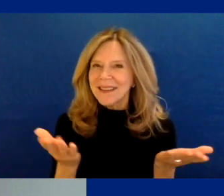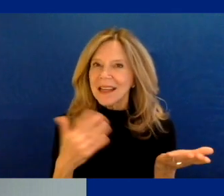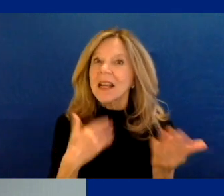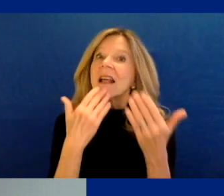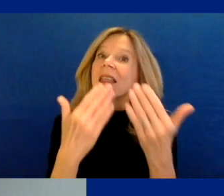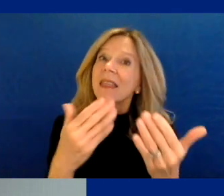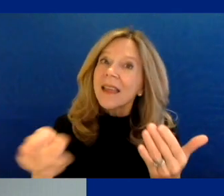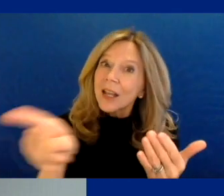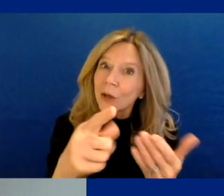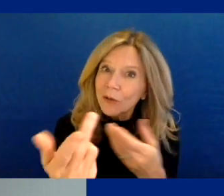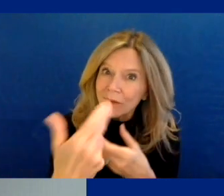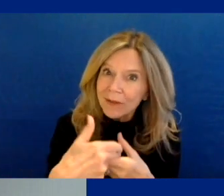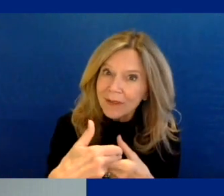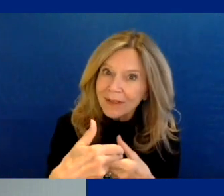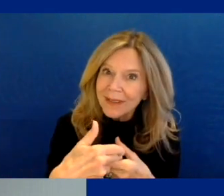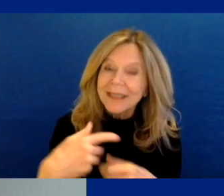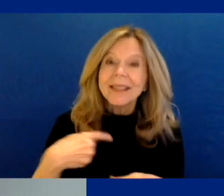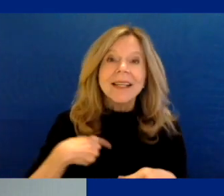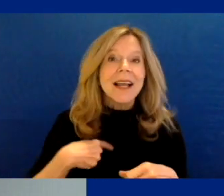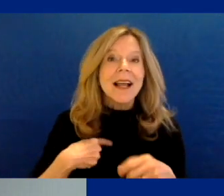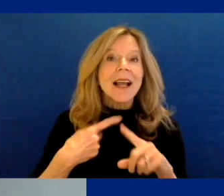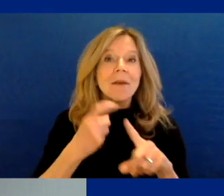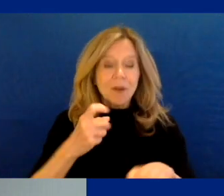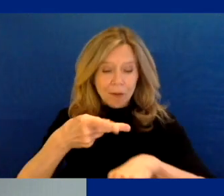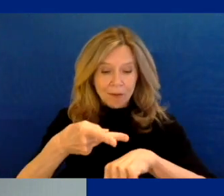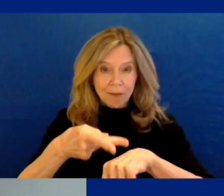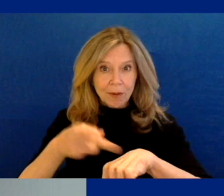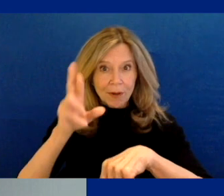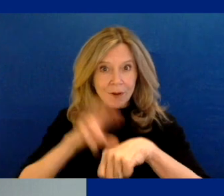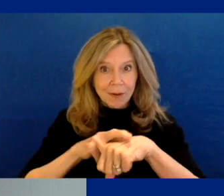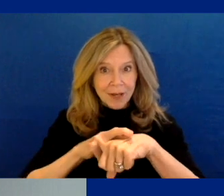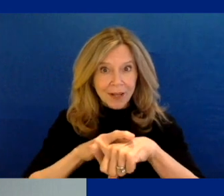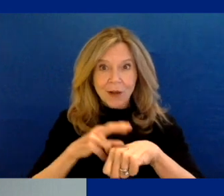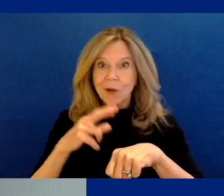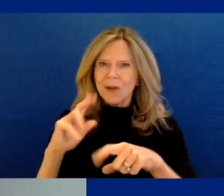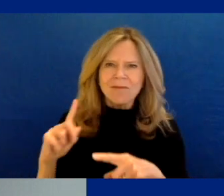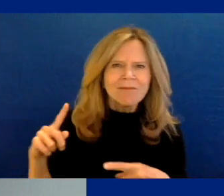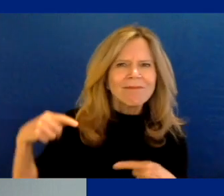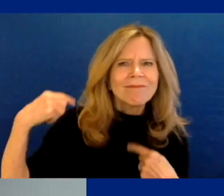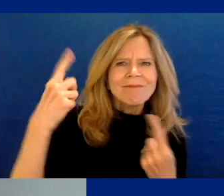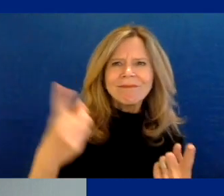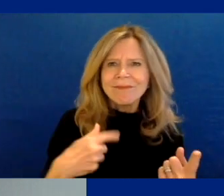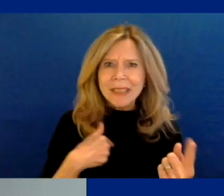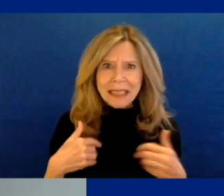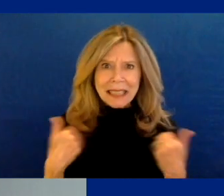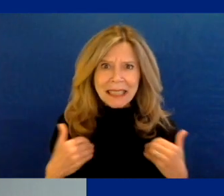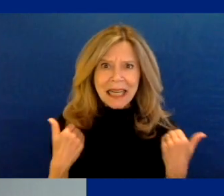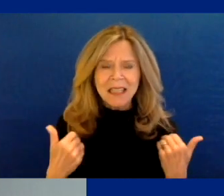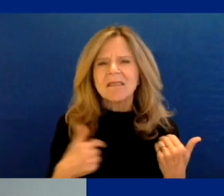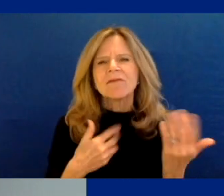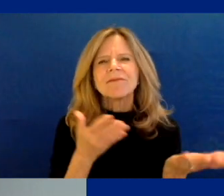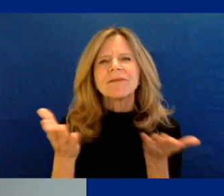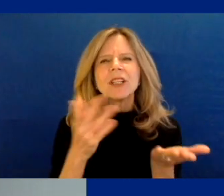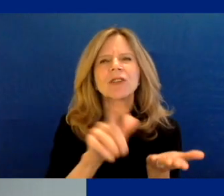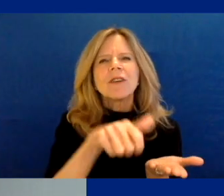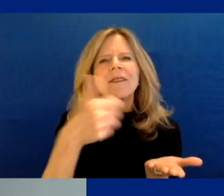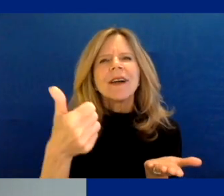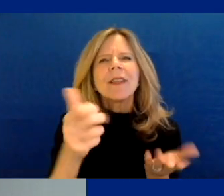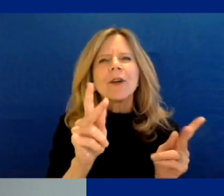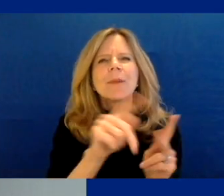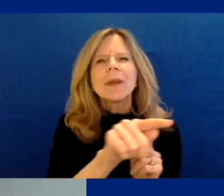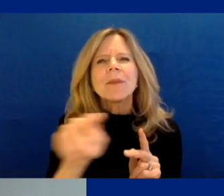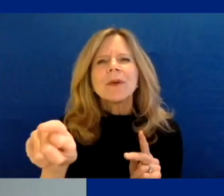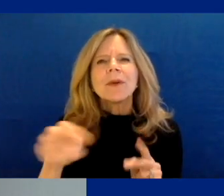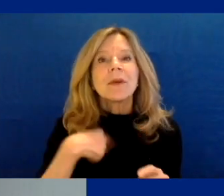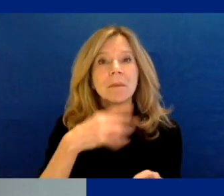us. I am a proud Puerto Rican from El Barrio who has been in service of others since I was a child. My mother